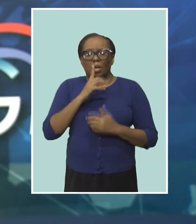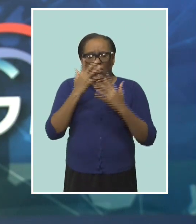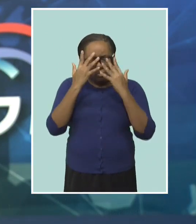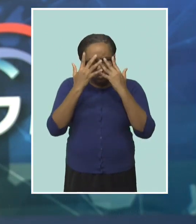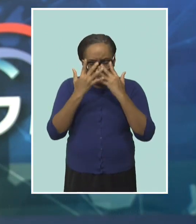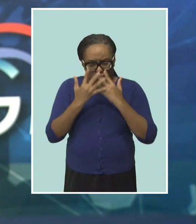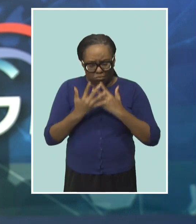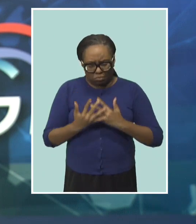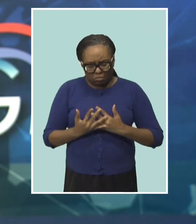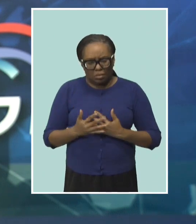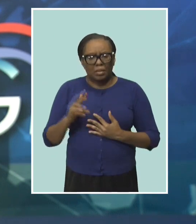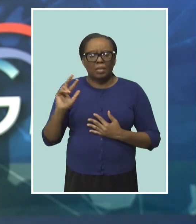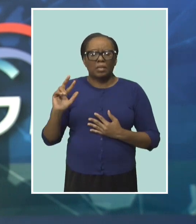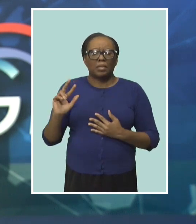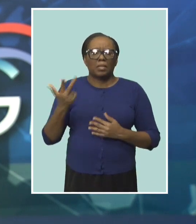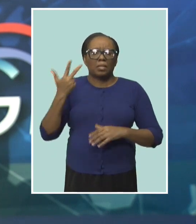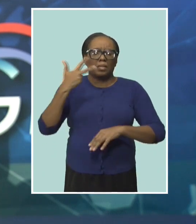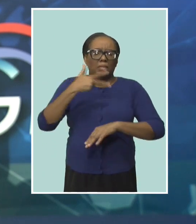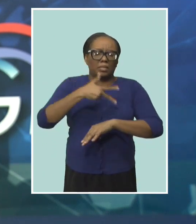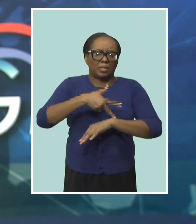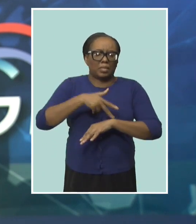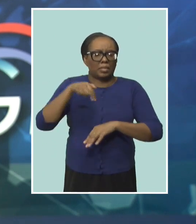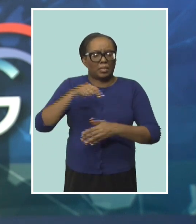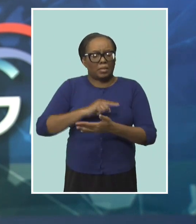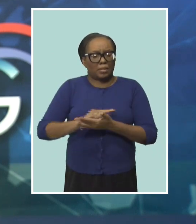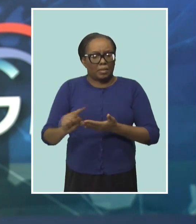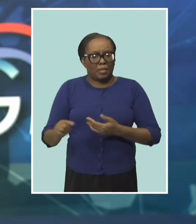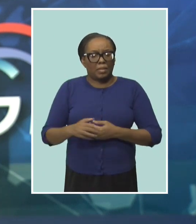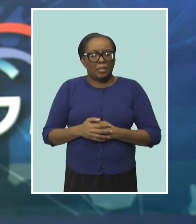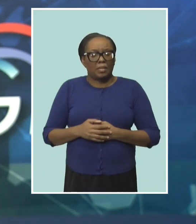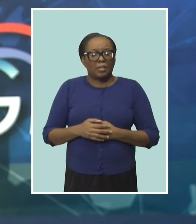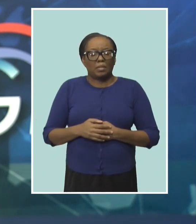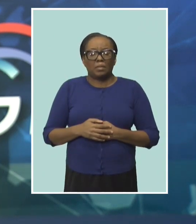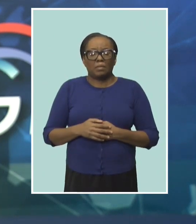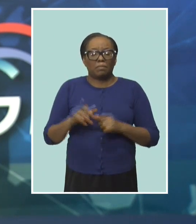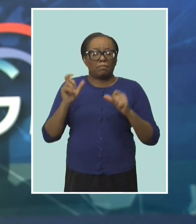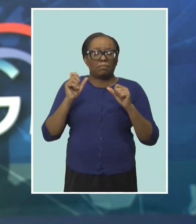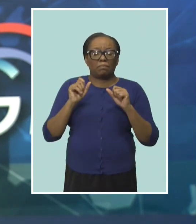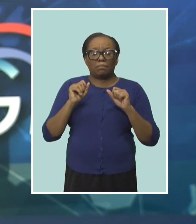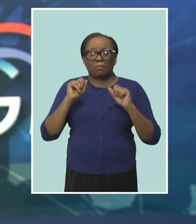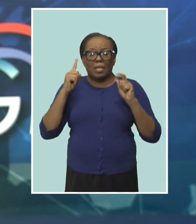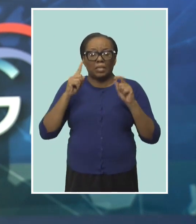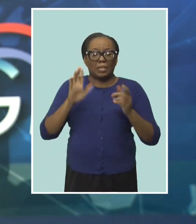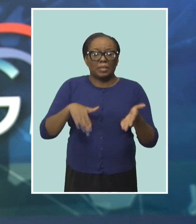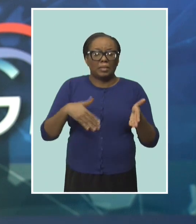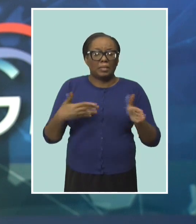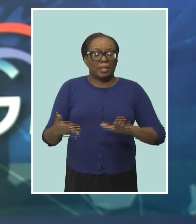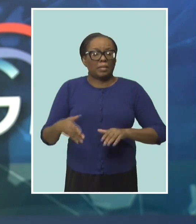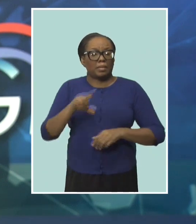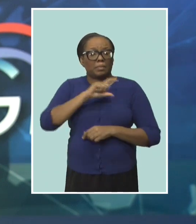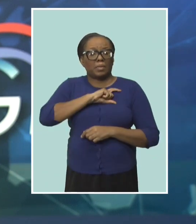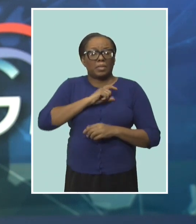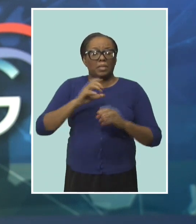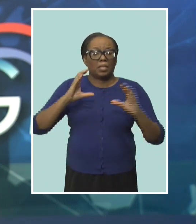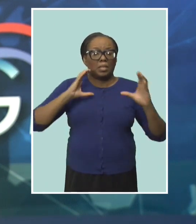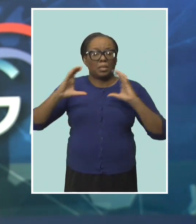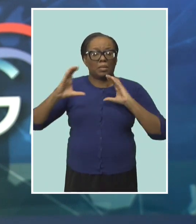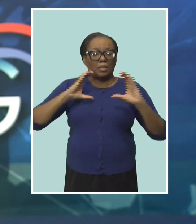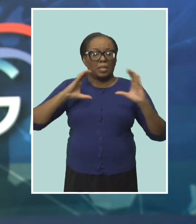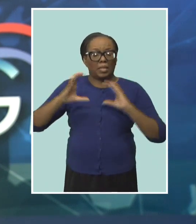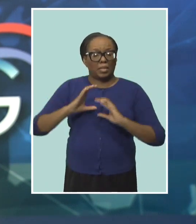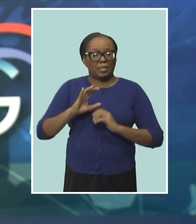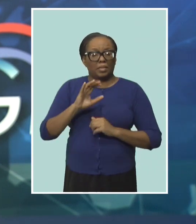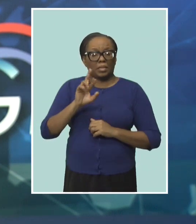Police Service is mourning for a third time this week after the sudden death of Police Communications and Public Affairs Officer Inspector